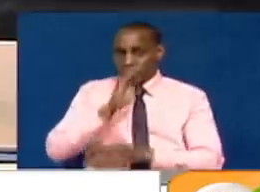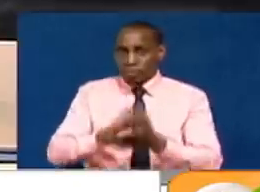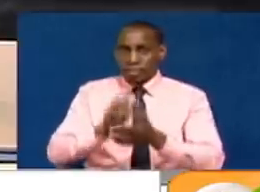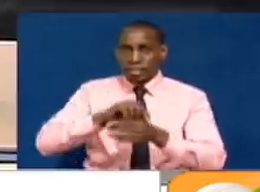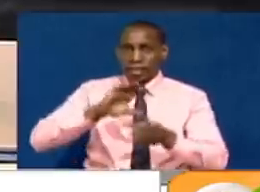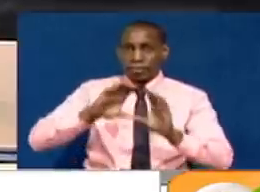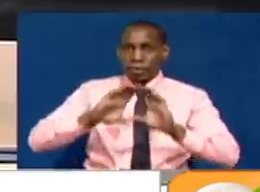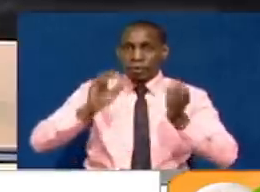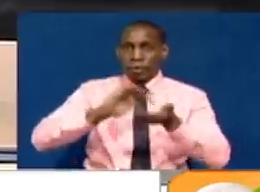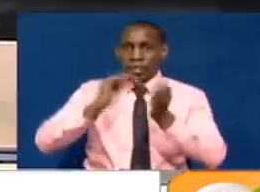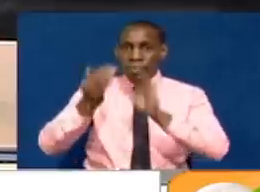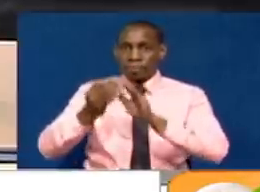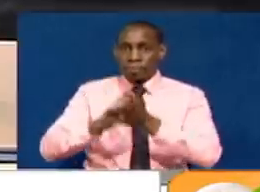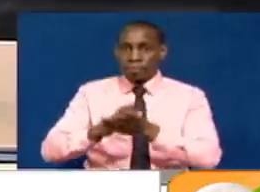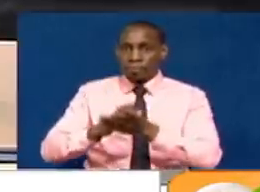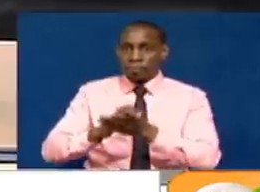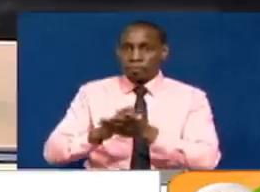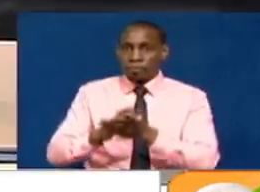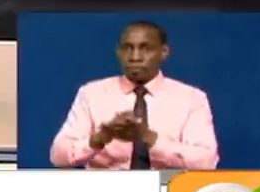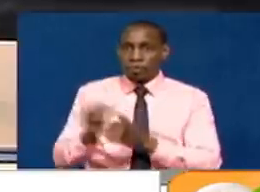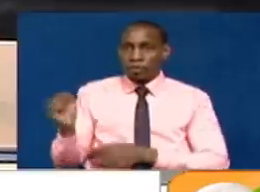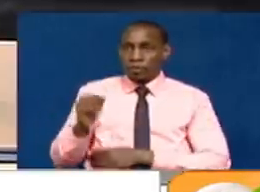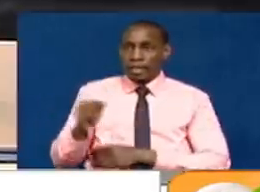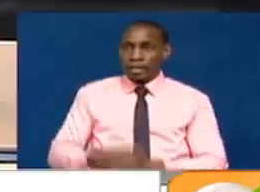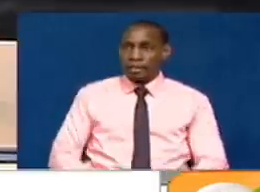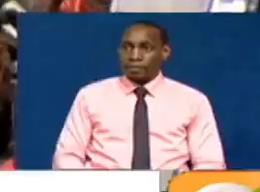heads to Glasgow in Scotland.